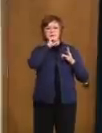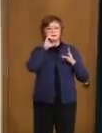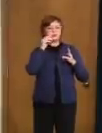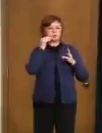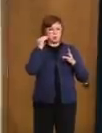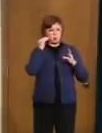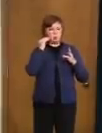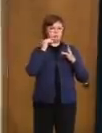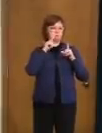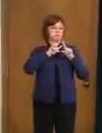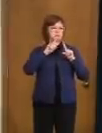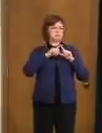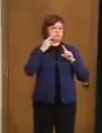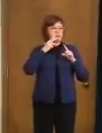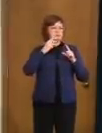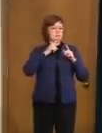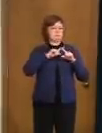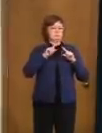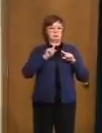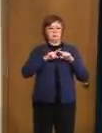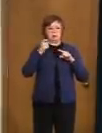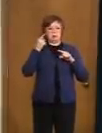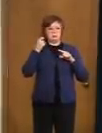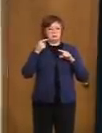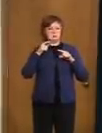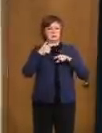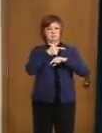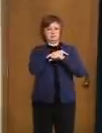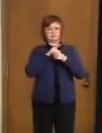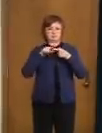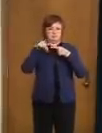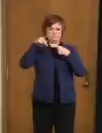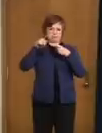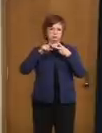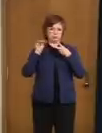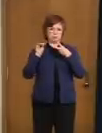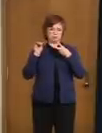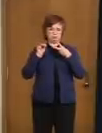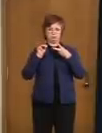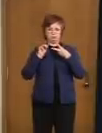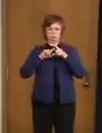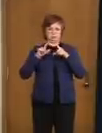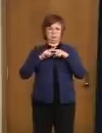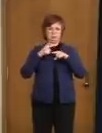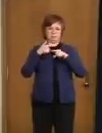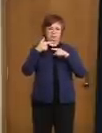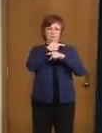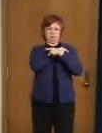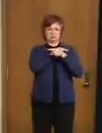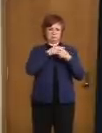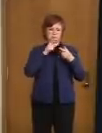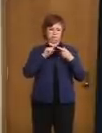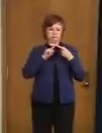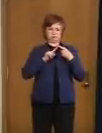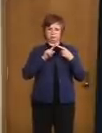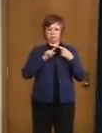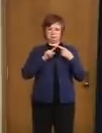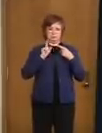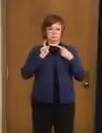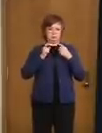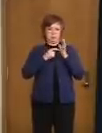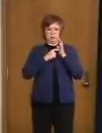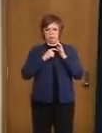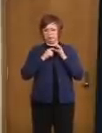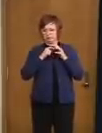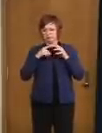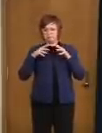to make its way with all the complicated logistics of Pfizer and Moderna throughout Saskatchewan. So that's where it's making its way.